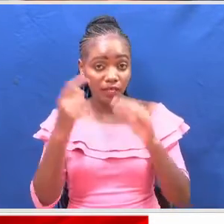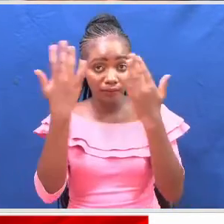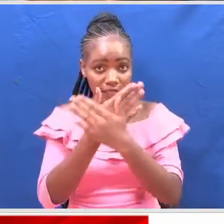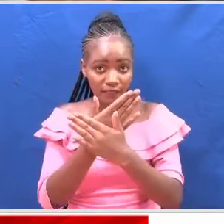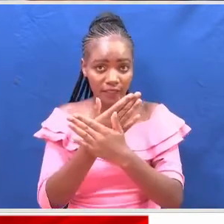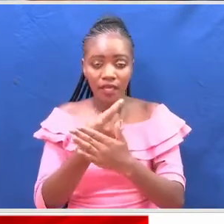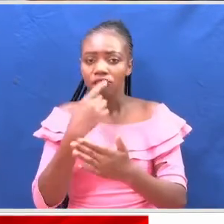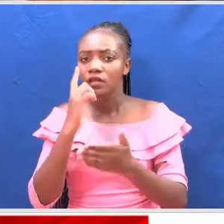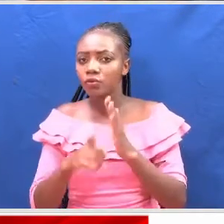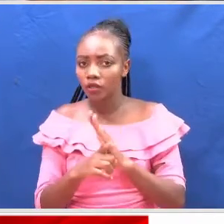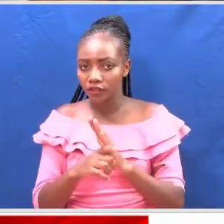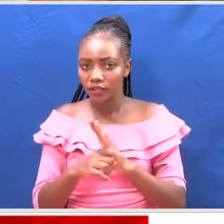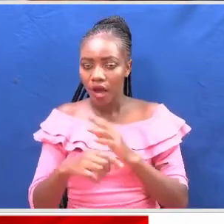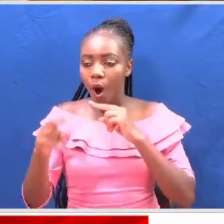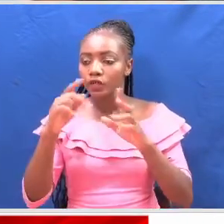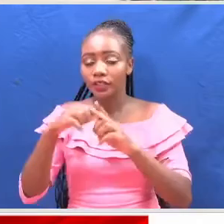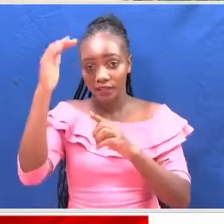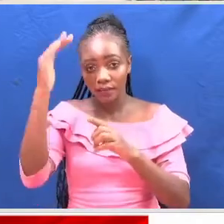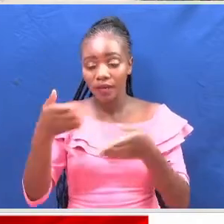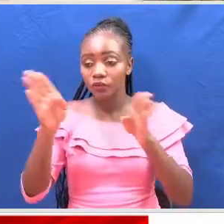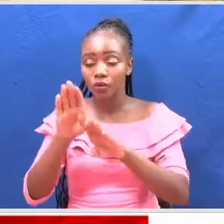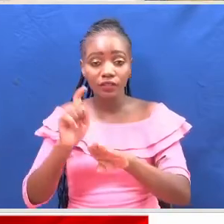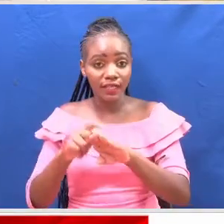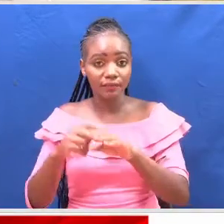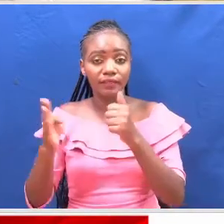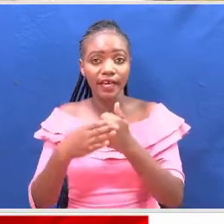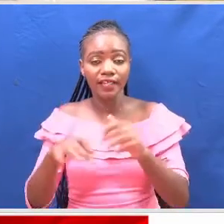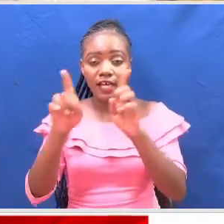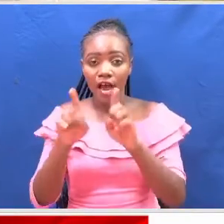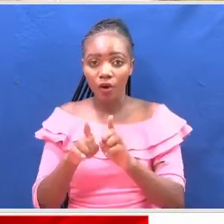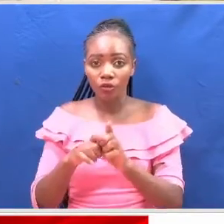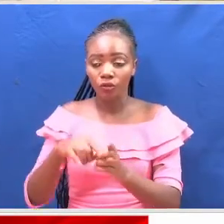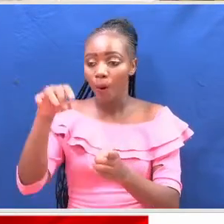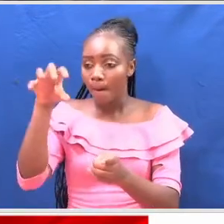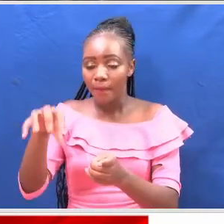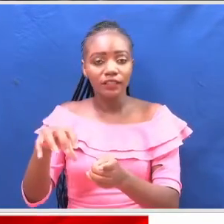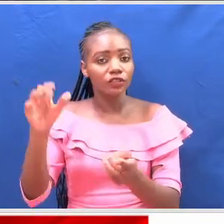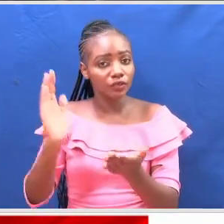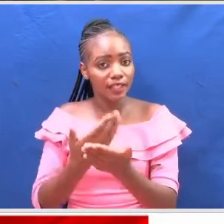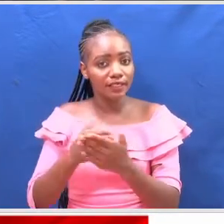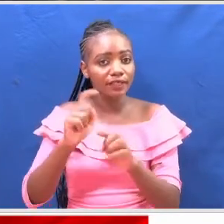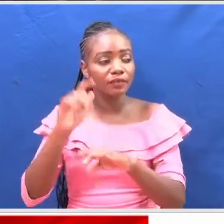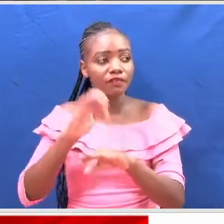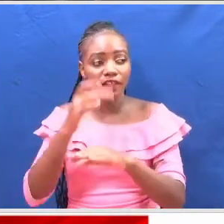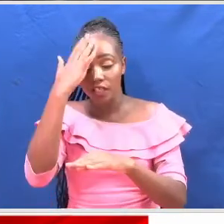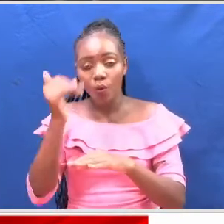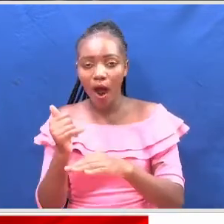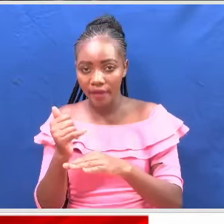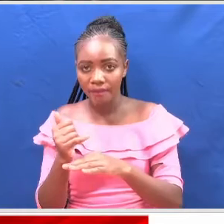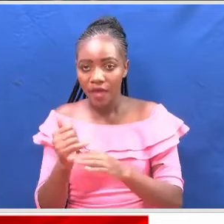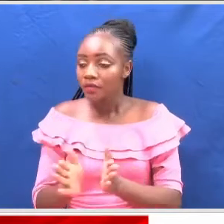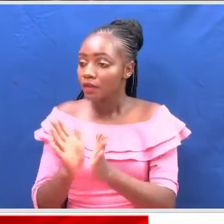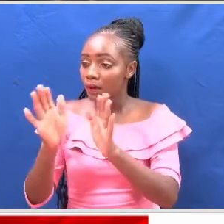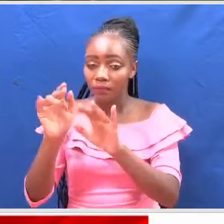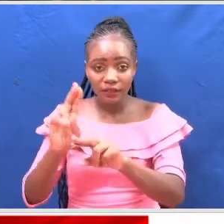with the social distancing guidelines in matatus reducing vehicle capacity by half. Tumepata mashida mengi, tumechoto